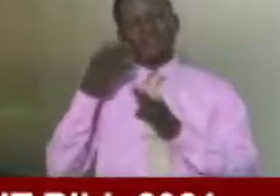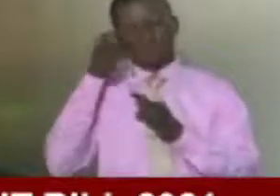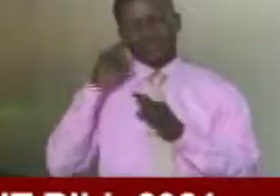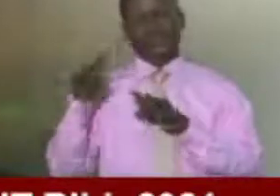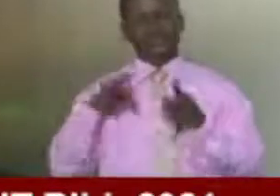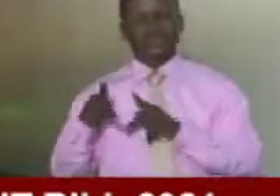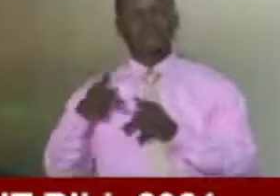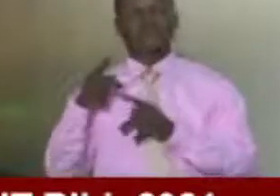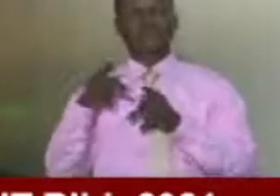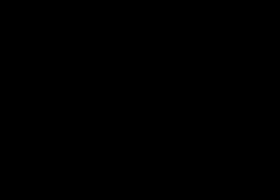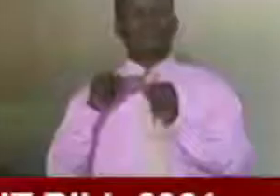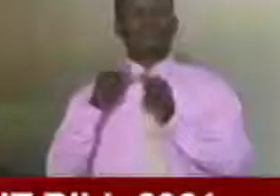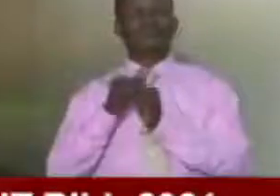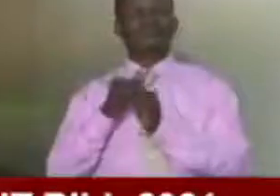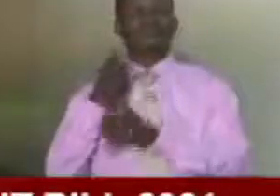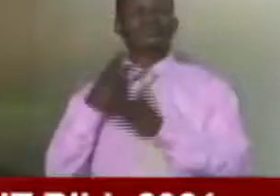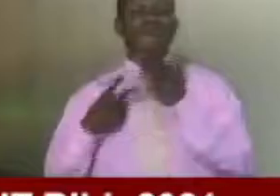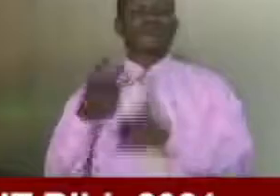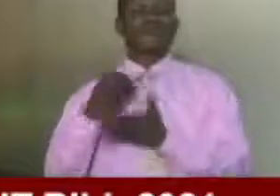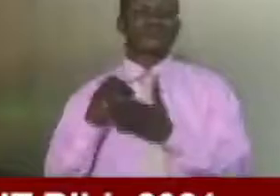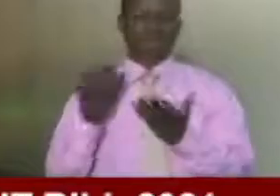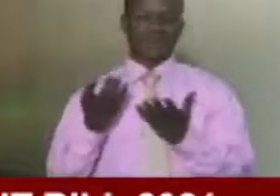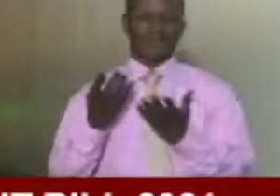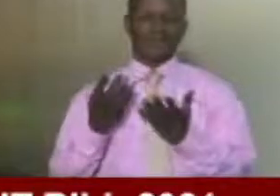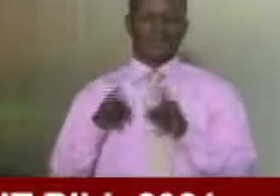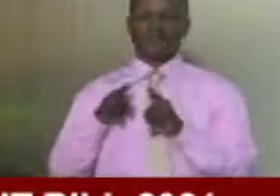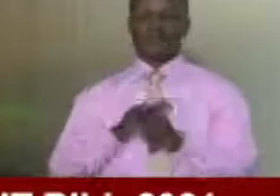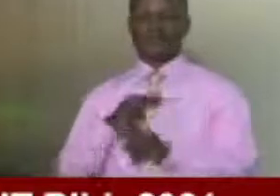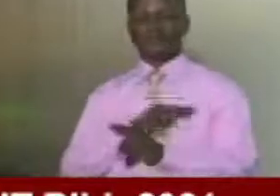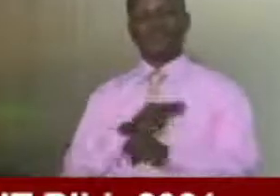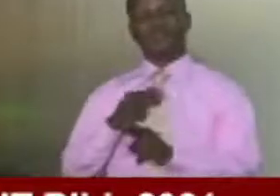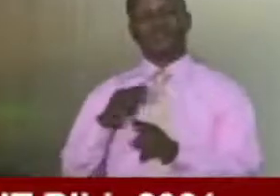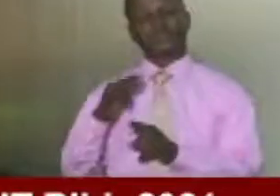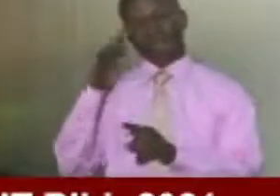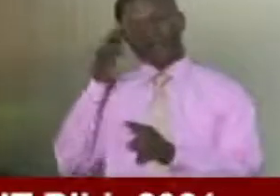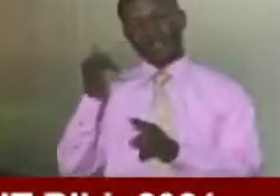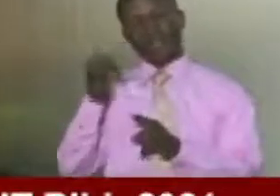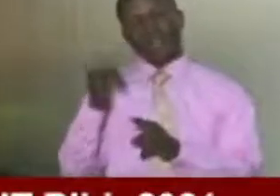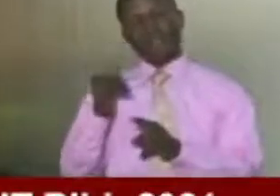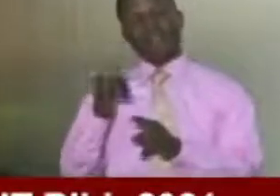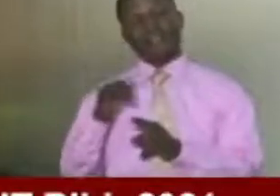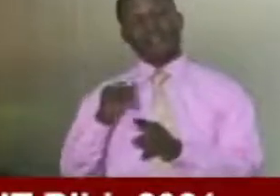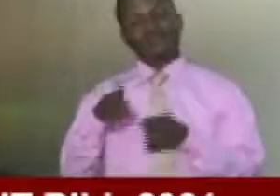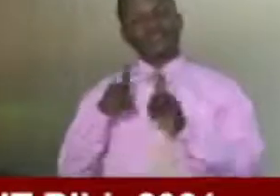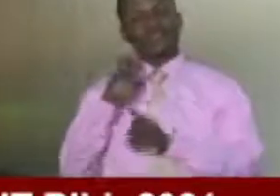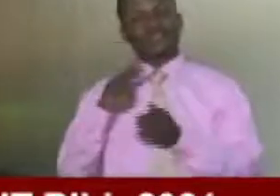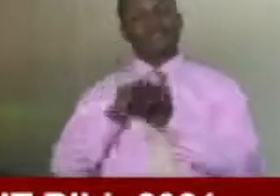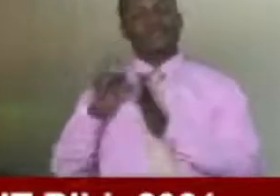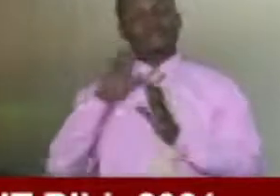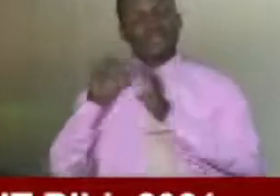executive and the legislative arm of the government. So why should we have this conversation? That's why some people